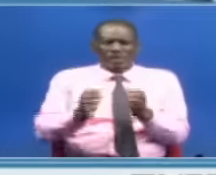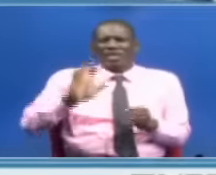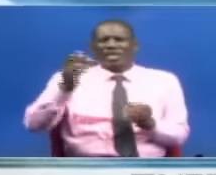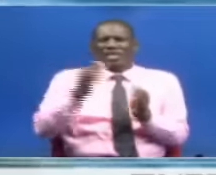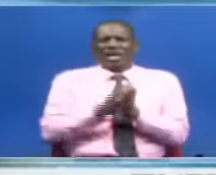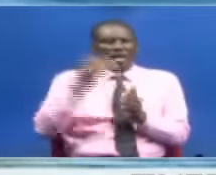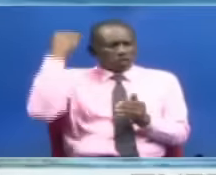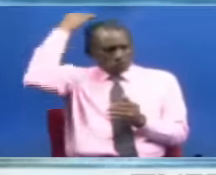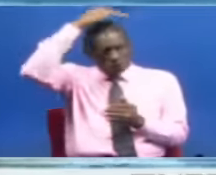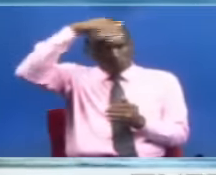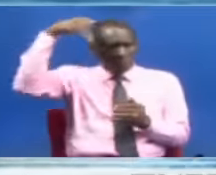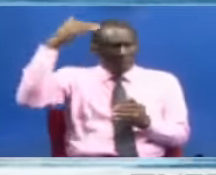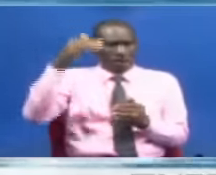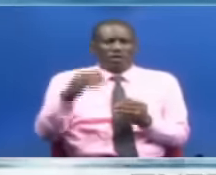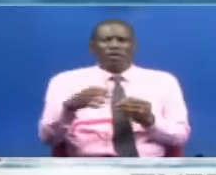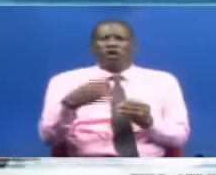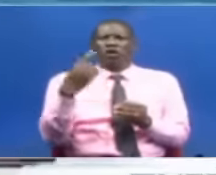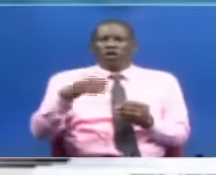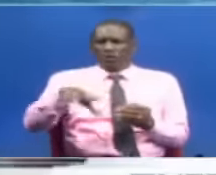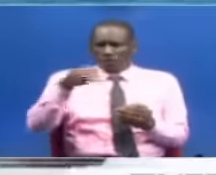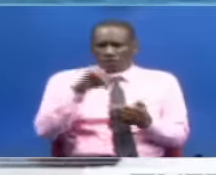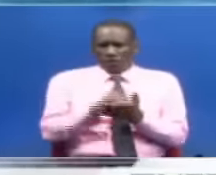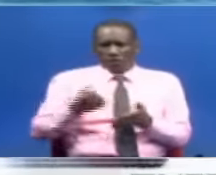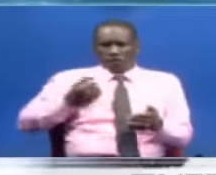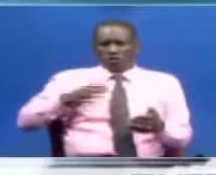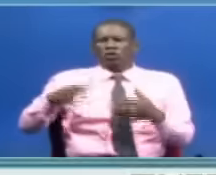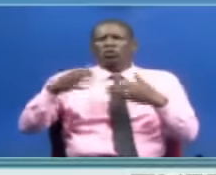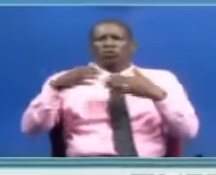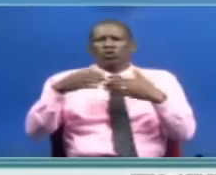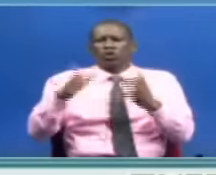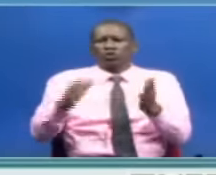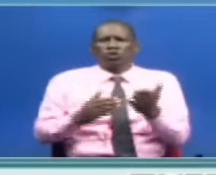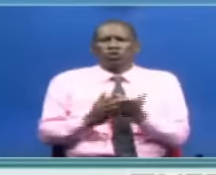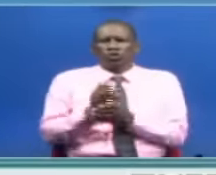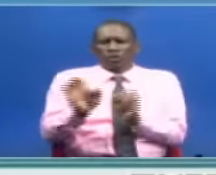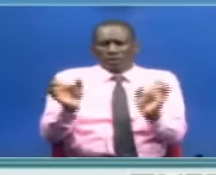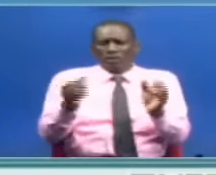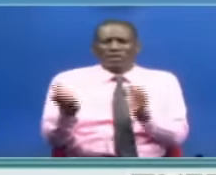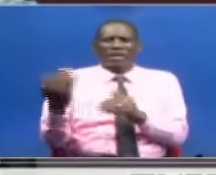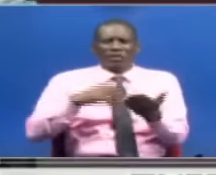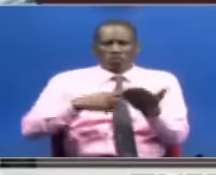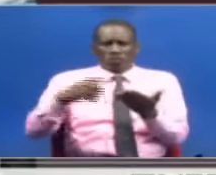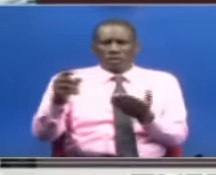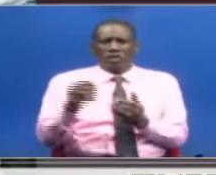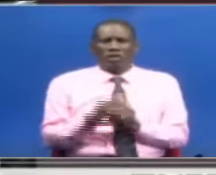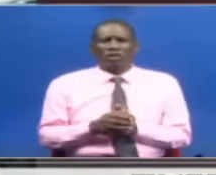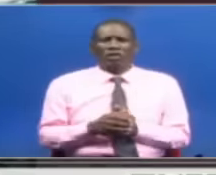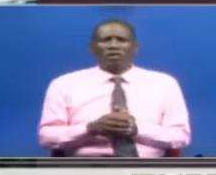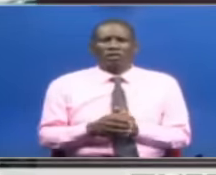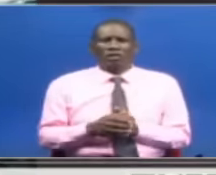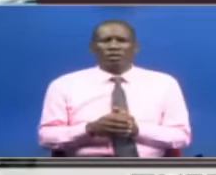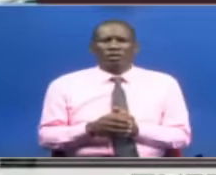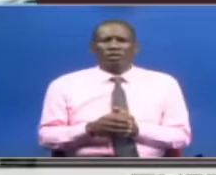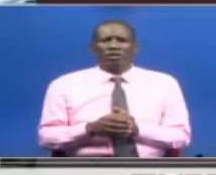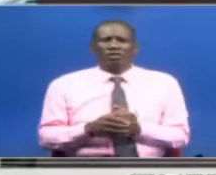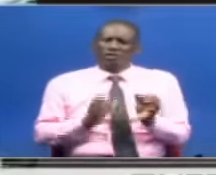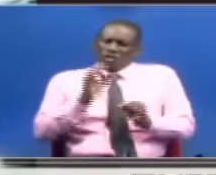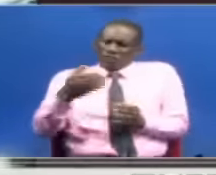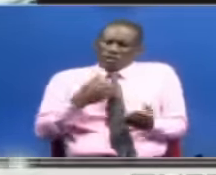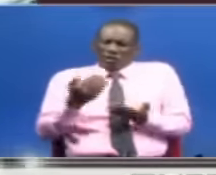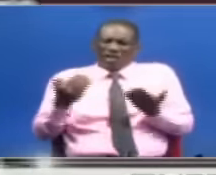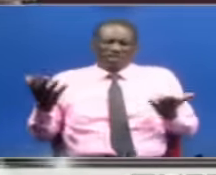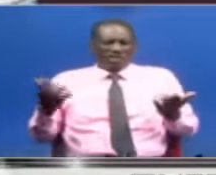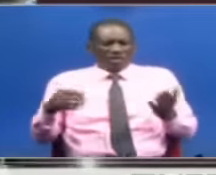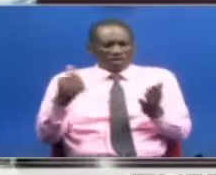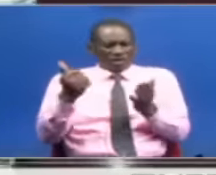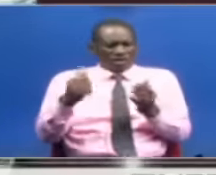Dubai. She only found out that her daughter was missing through the media last week. If there is anything troubling